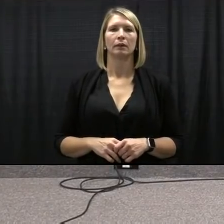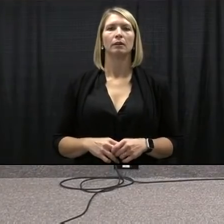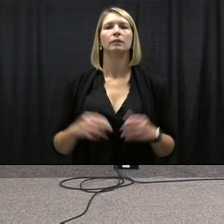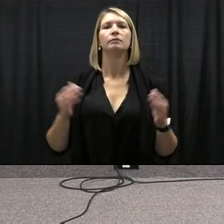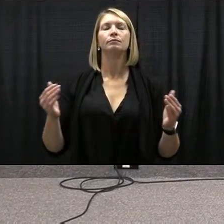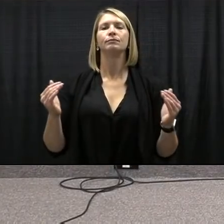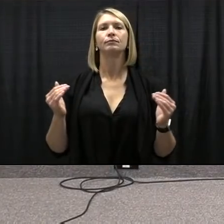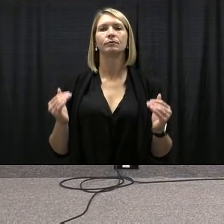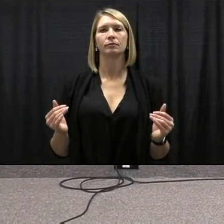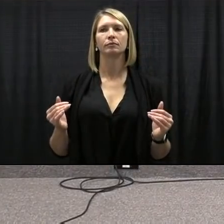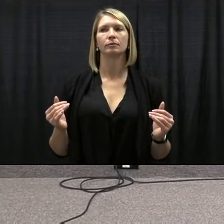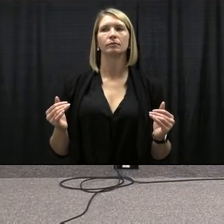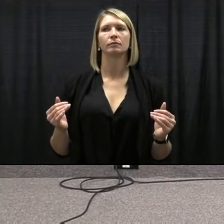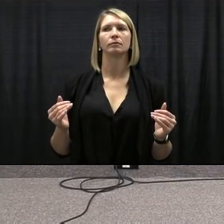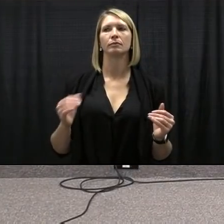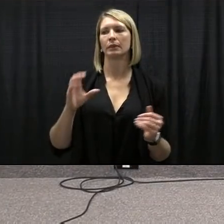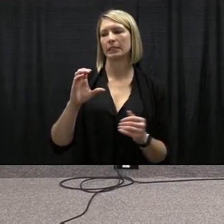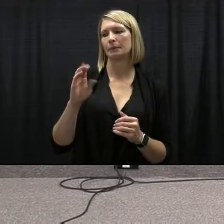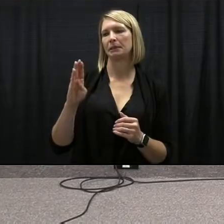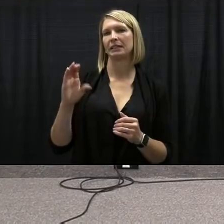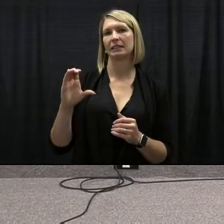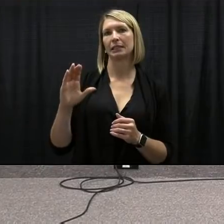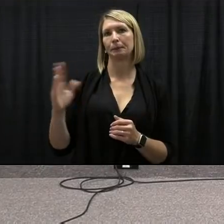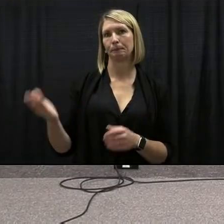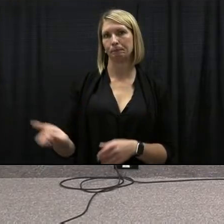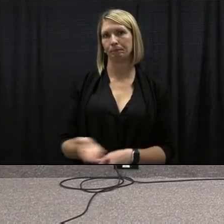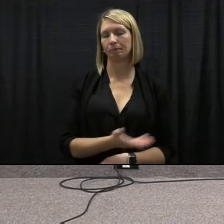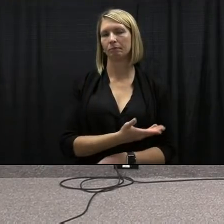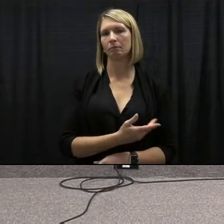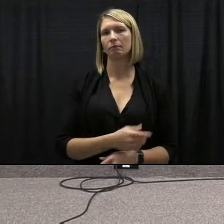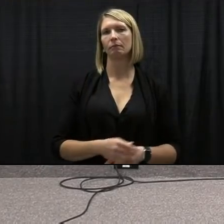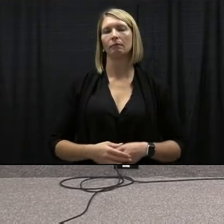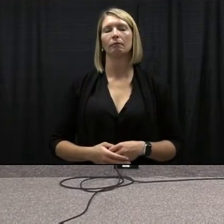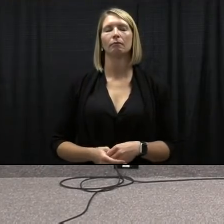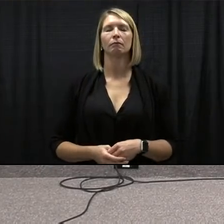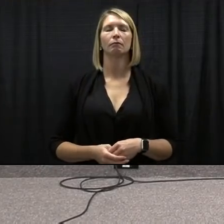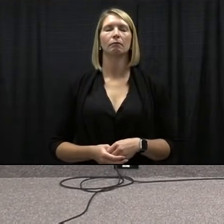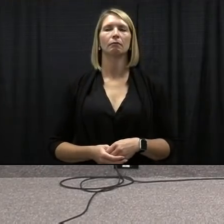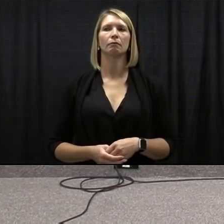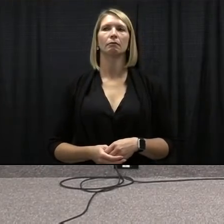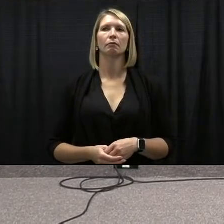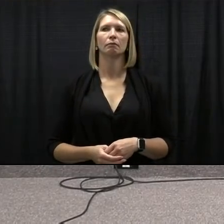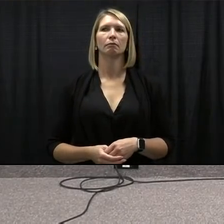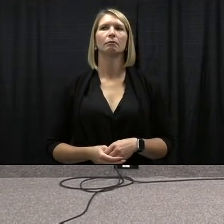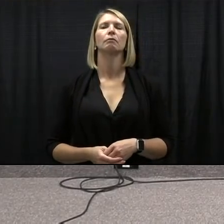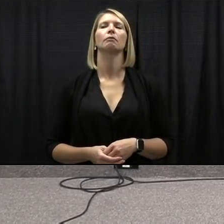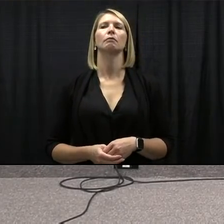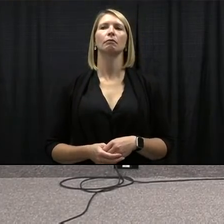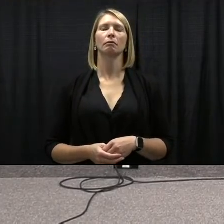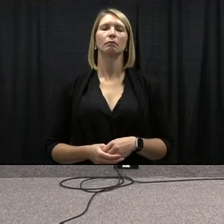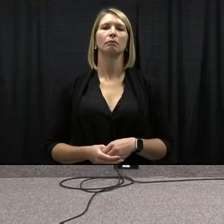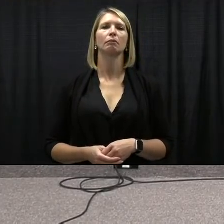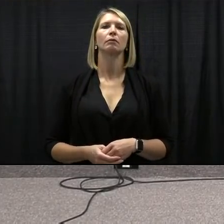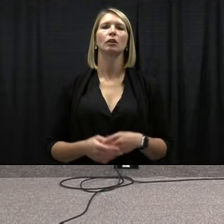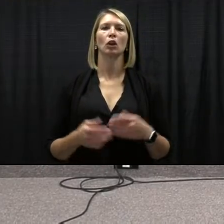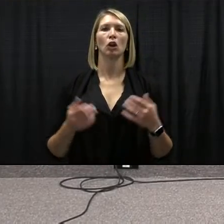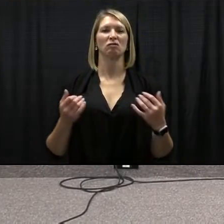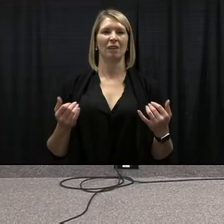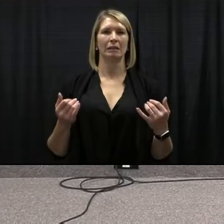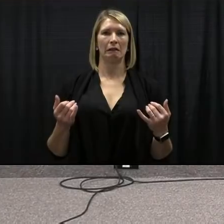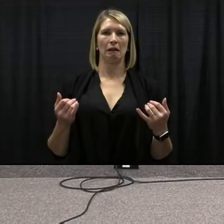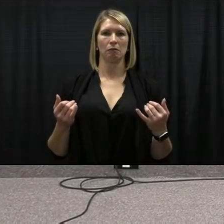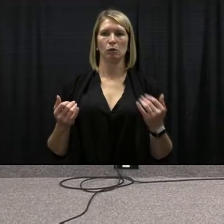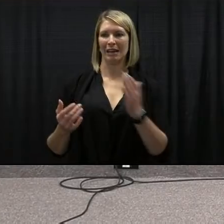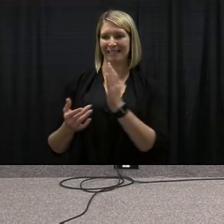Our next questions are from Peter Cowan with CBC. Please go ahead and make your way to the mic. The system that we're using is the same technology